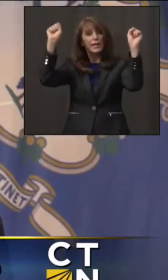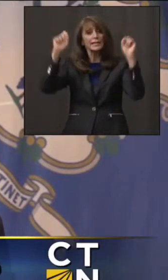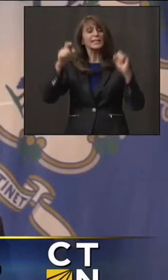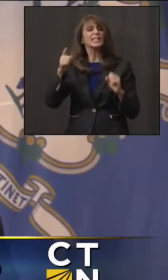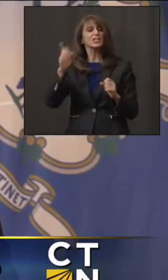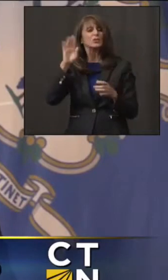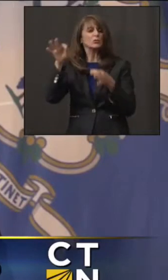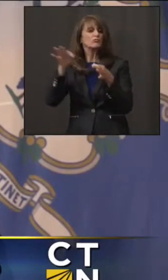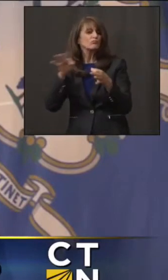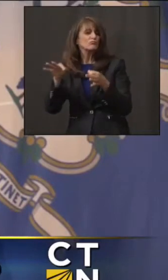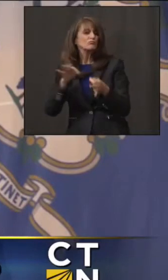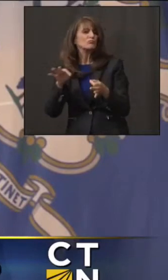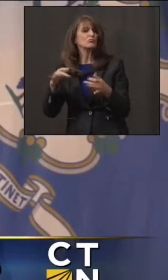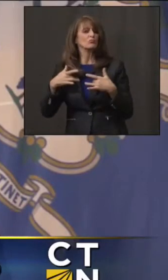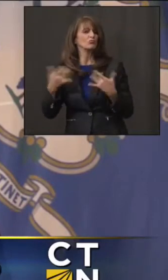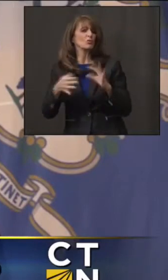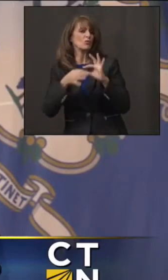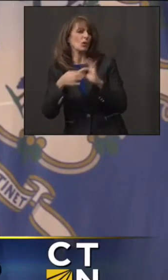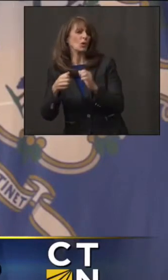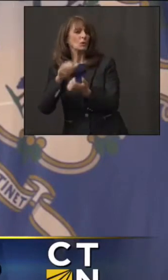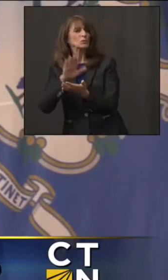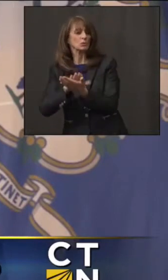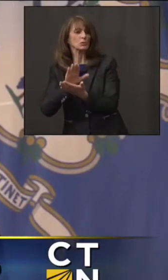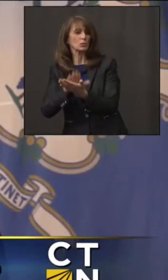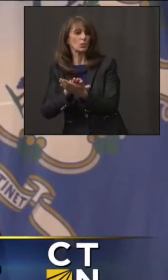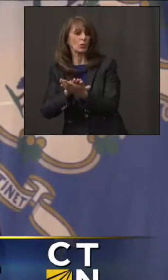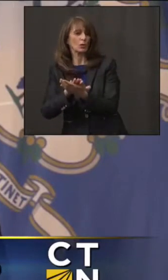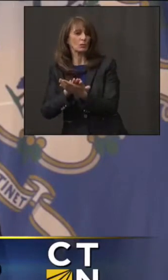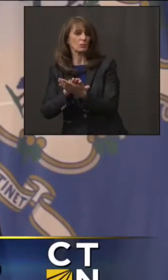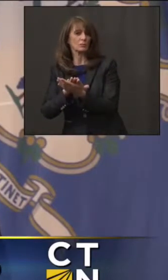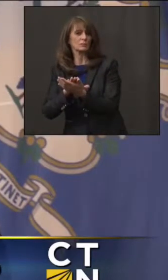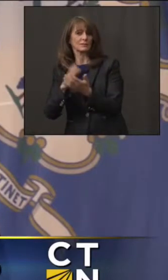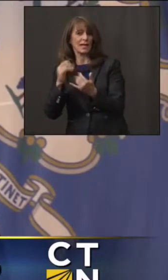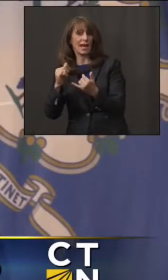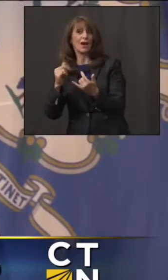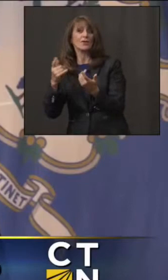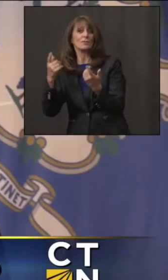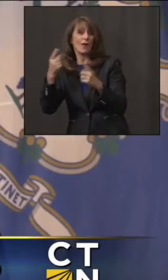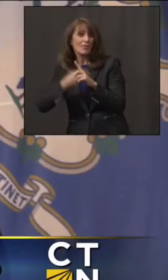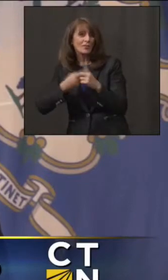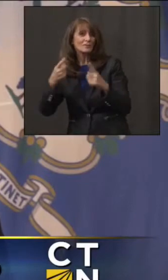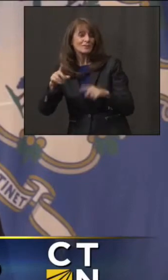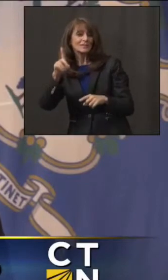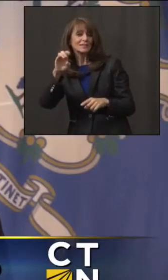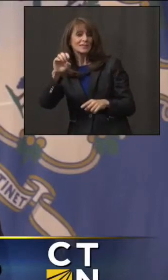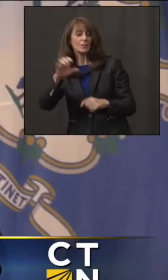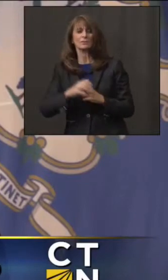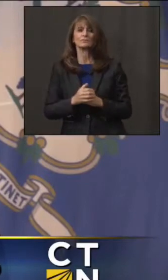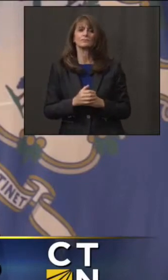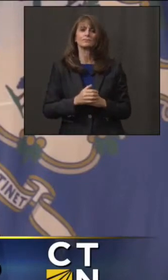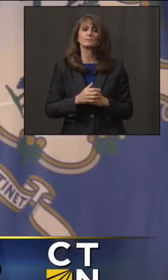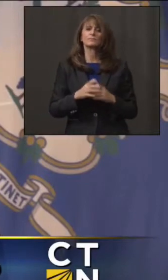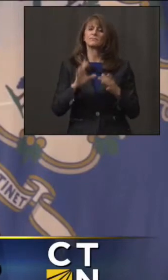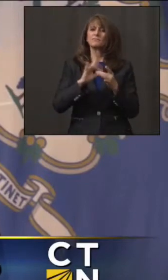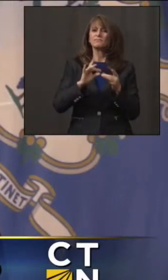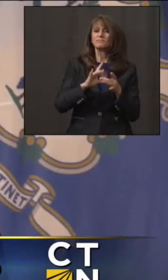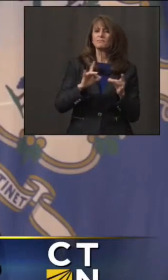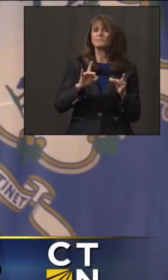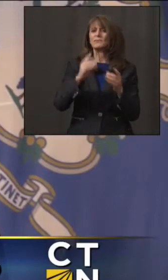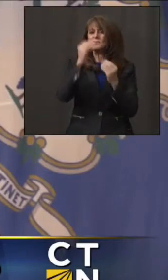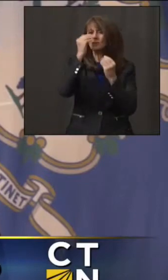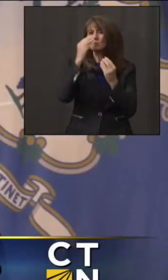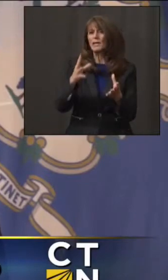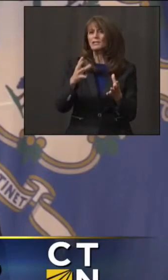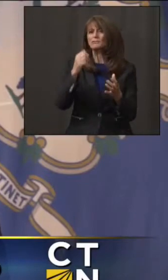insight into where we are on schools as we head into December. First, a little bit on the daily summary.